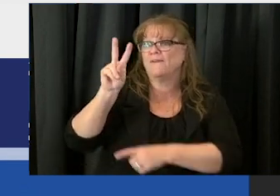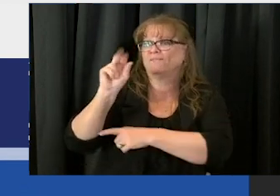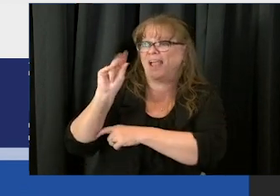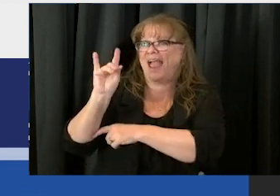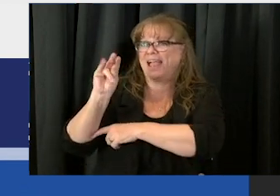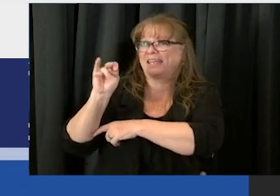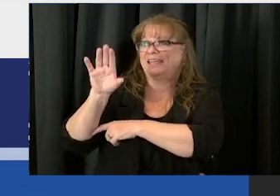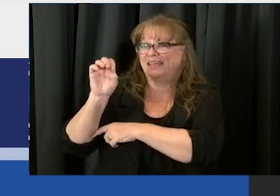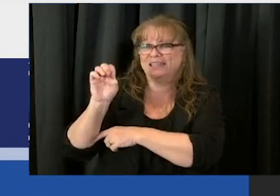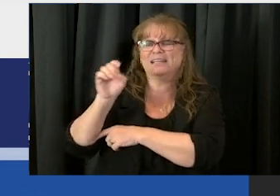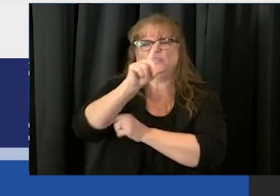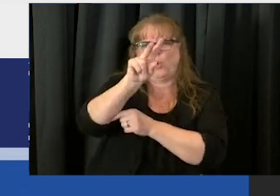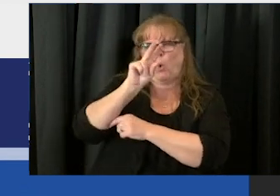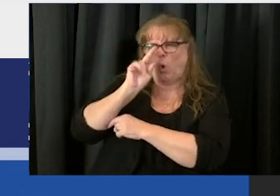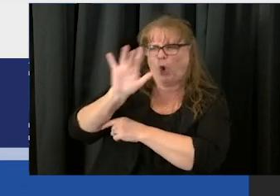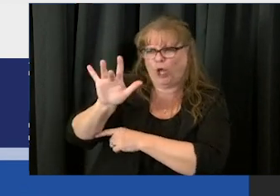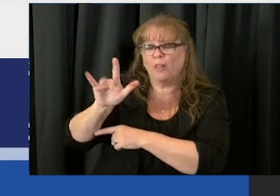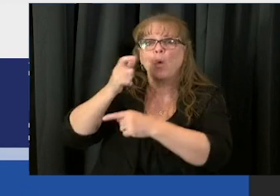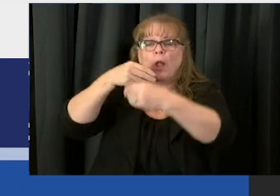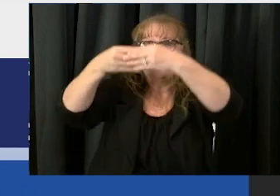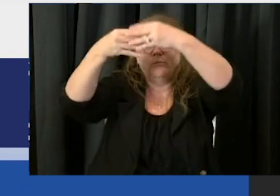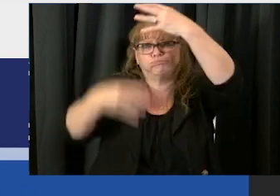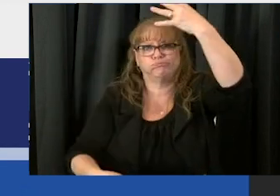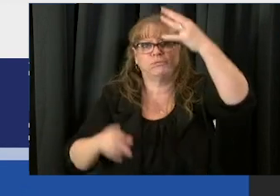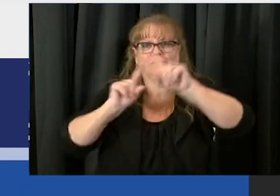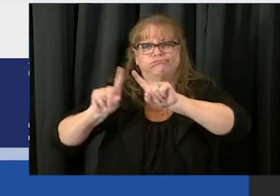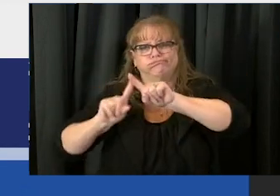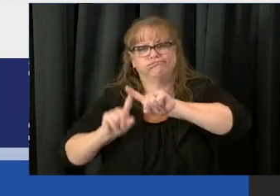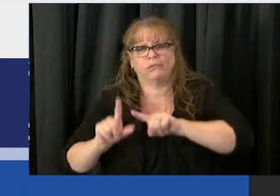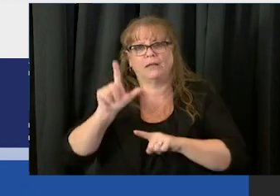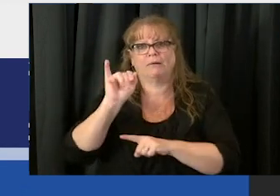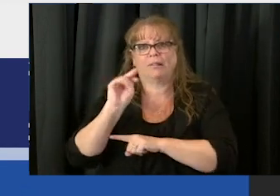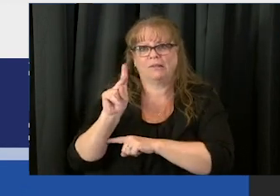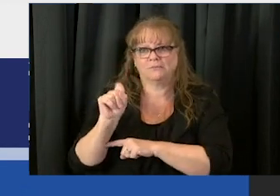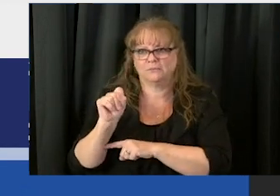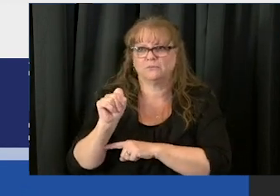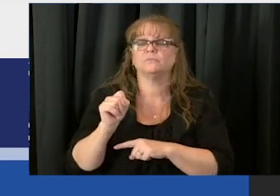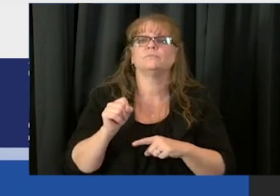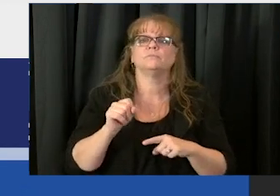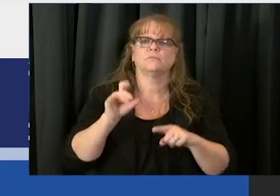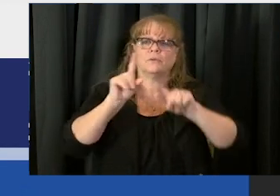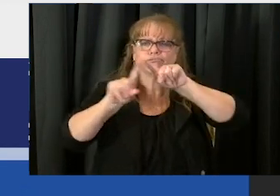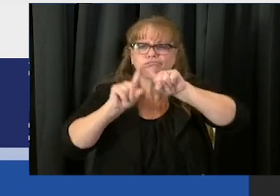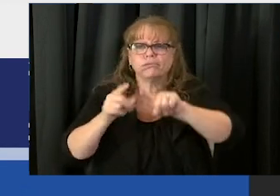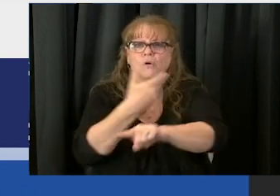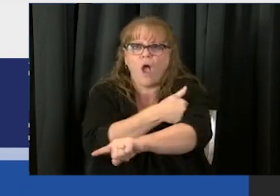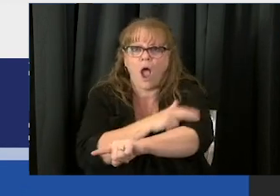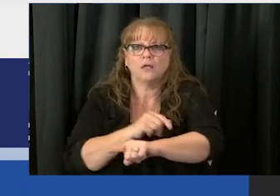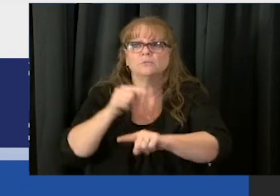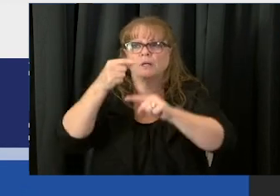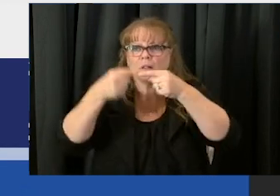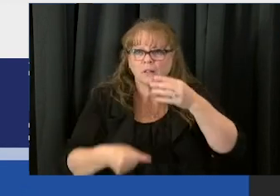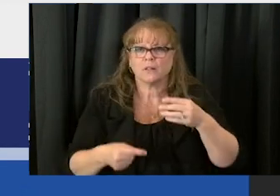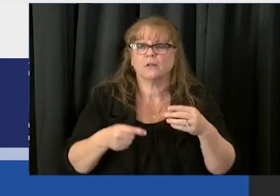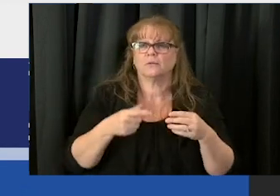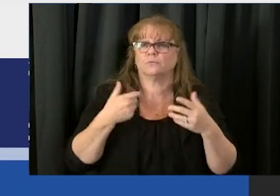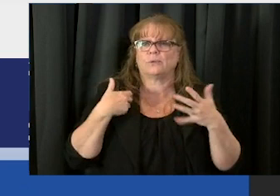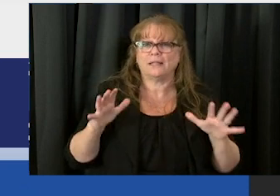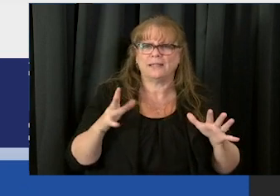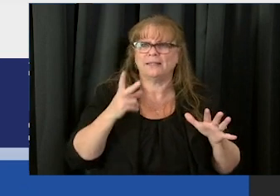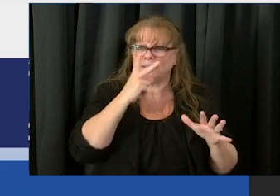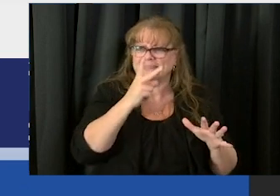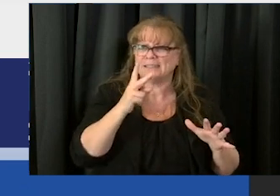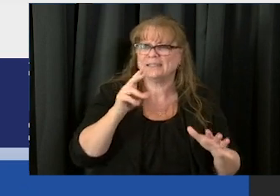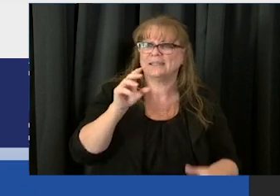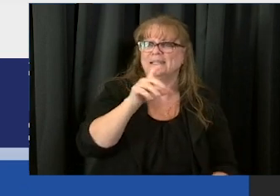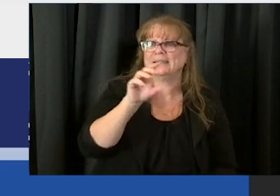particular communities. Great success in Center and San Luis. We were able to do most of the age 70 and up in small towns, and we